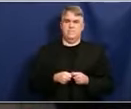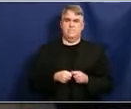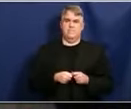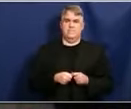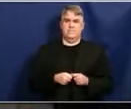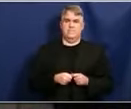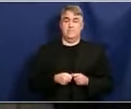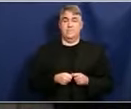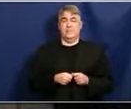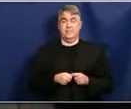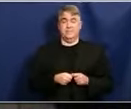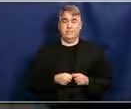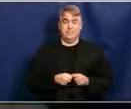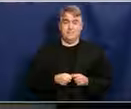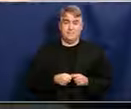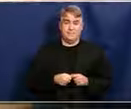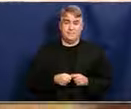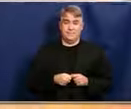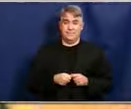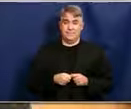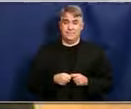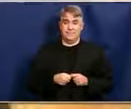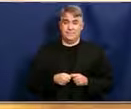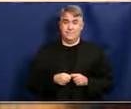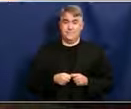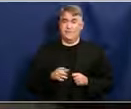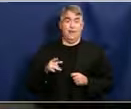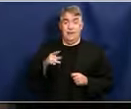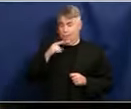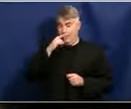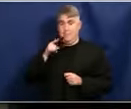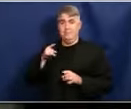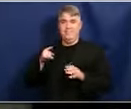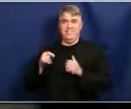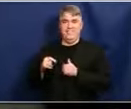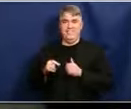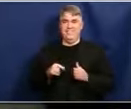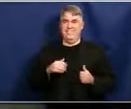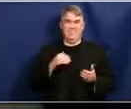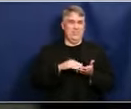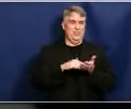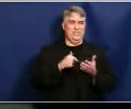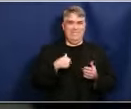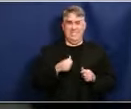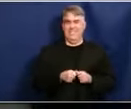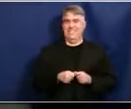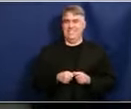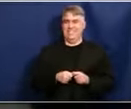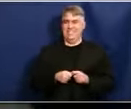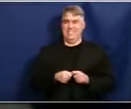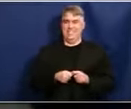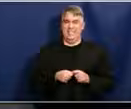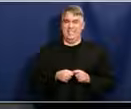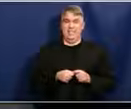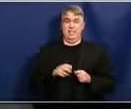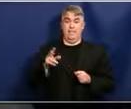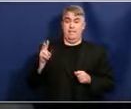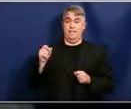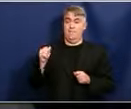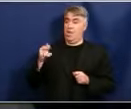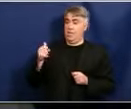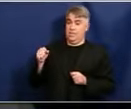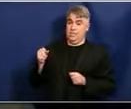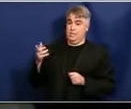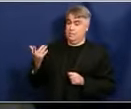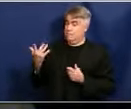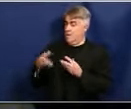All right, let me ask. Excuse me. Let me ask Vice Chair August if she has any closing thoughts for us